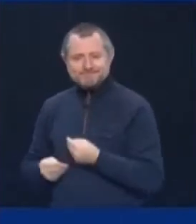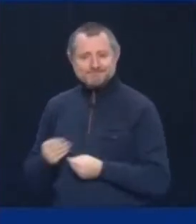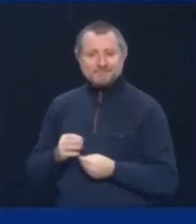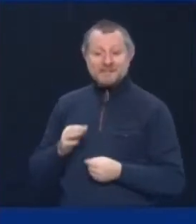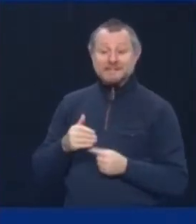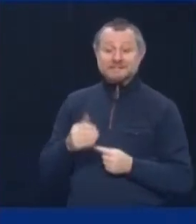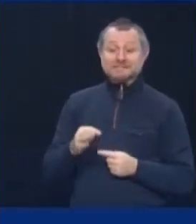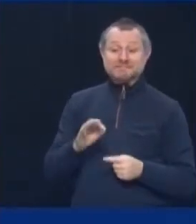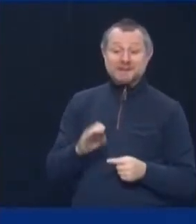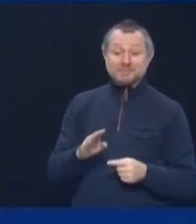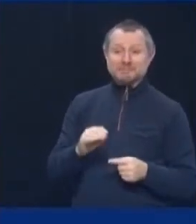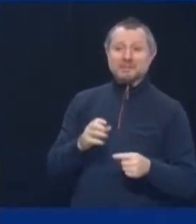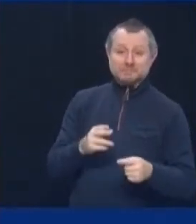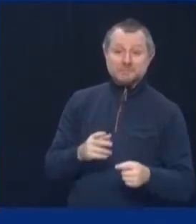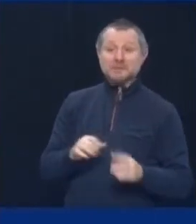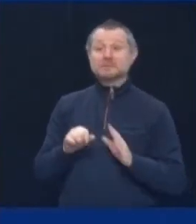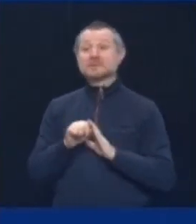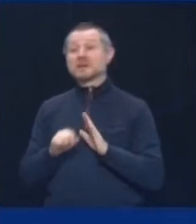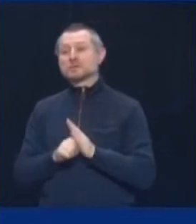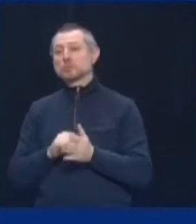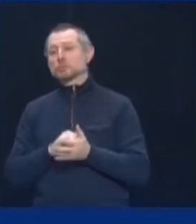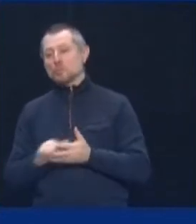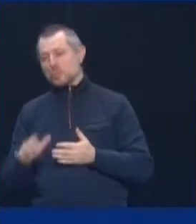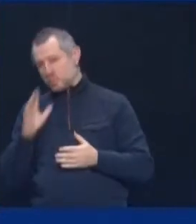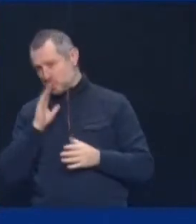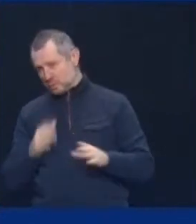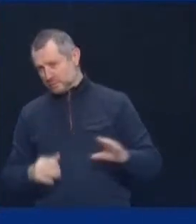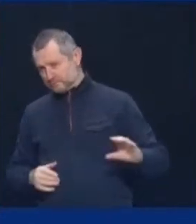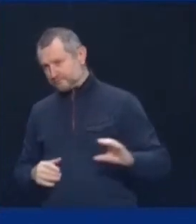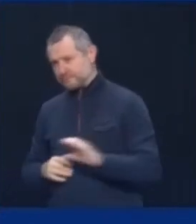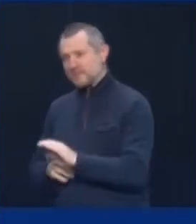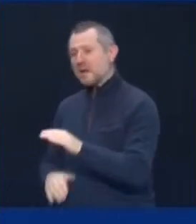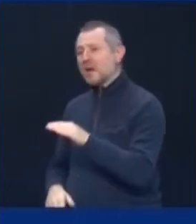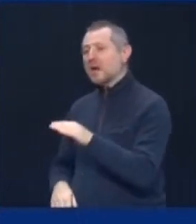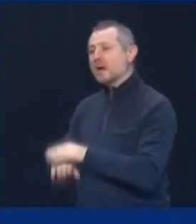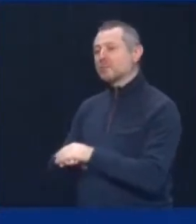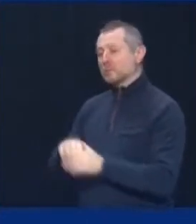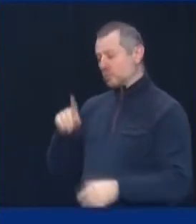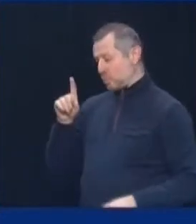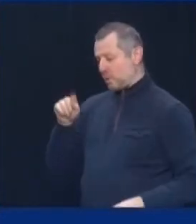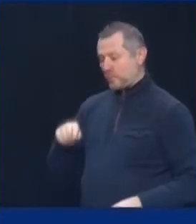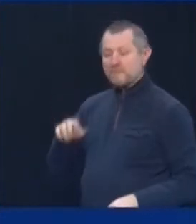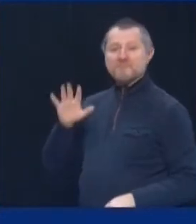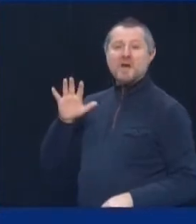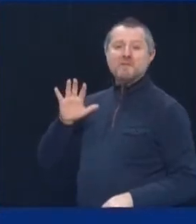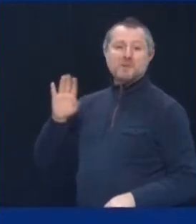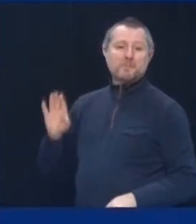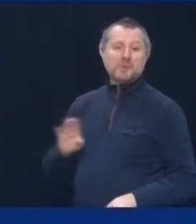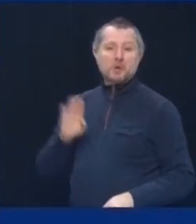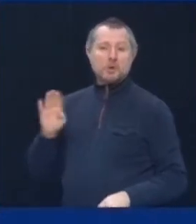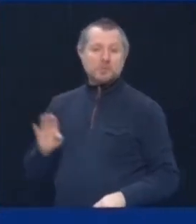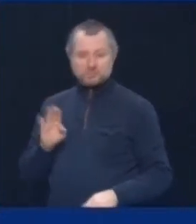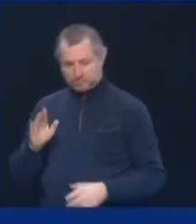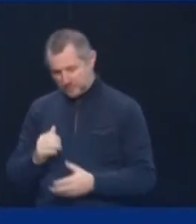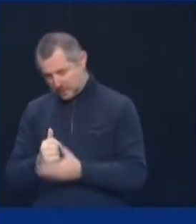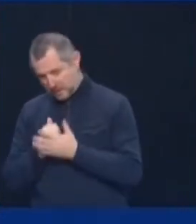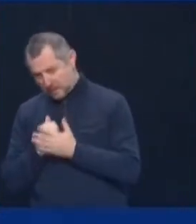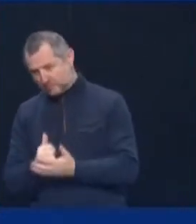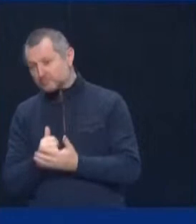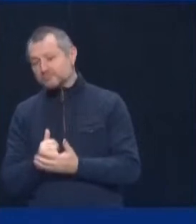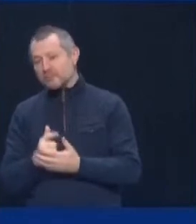would advance up to $1.5 billion to get us to January and February, which is